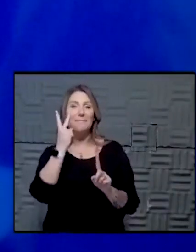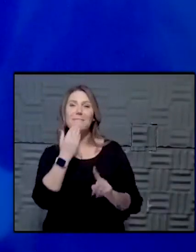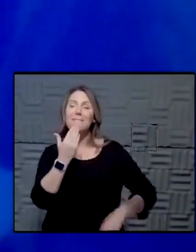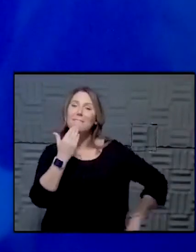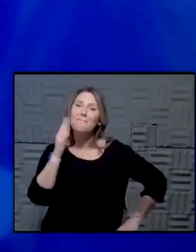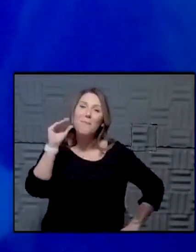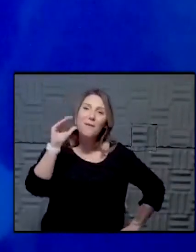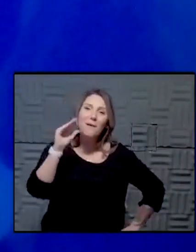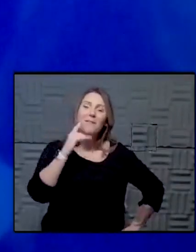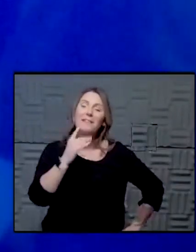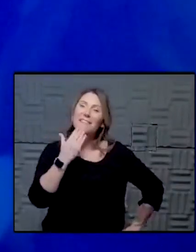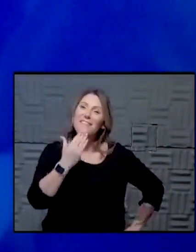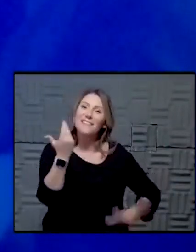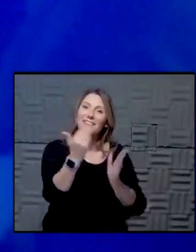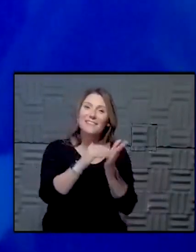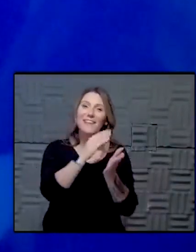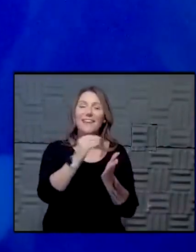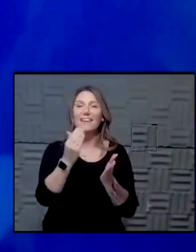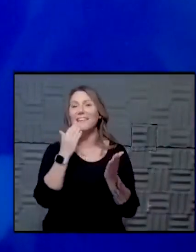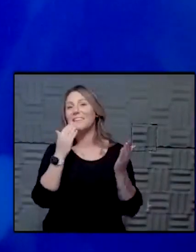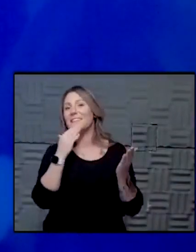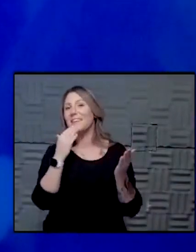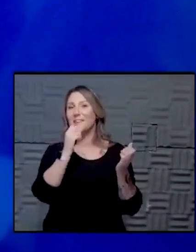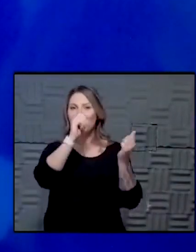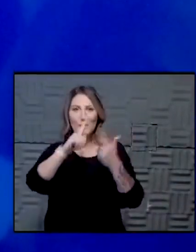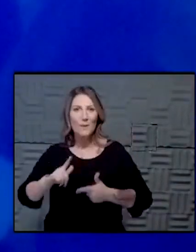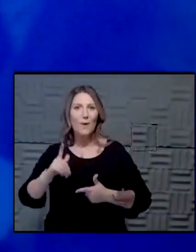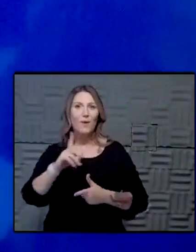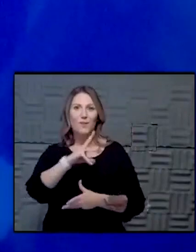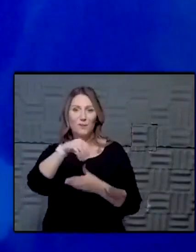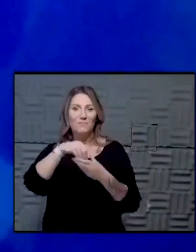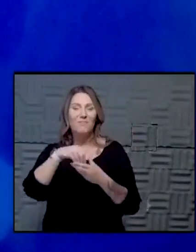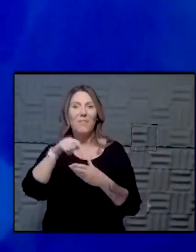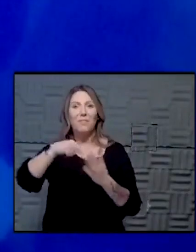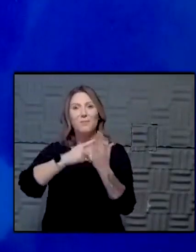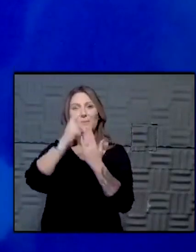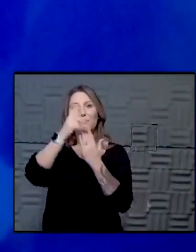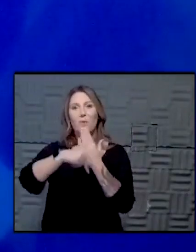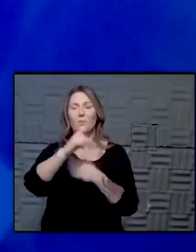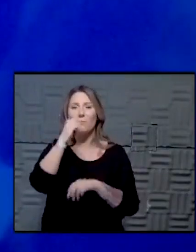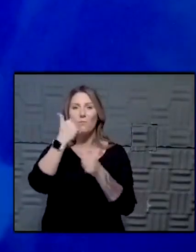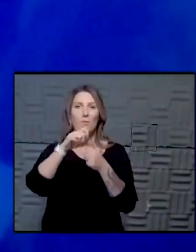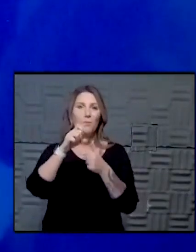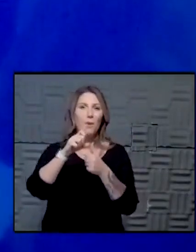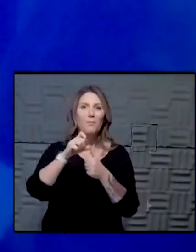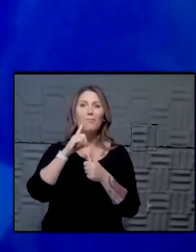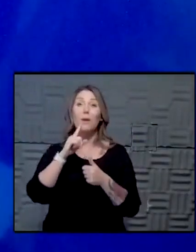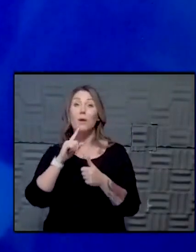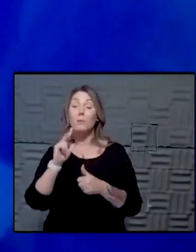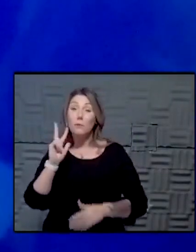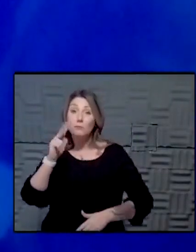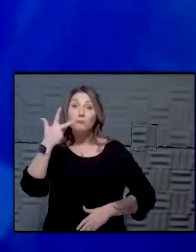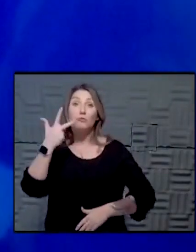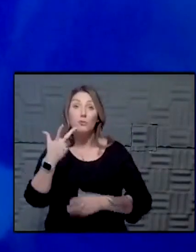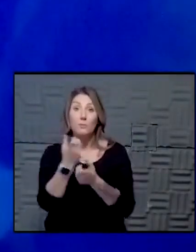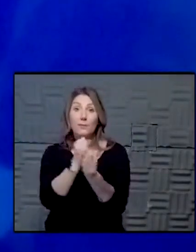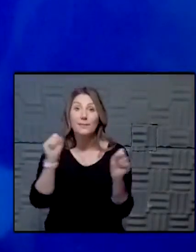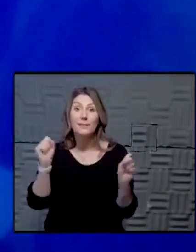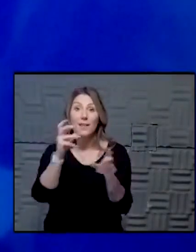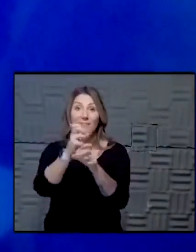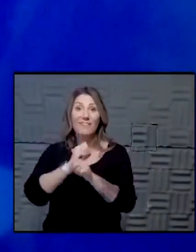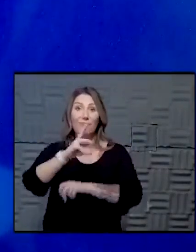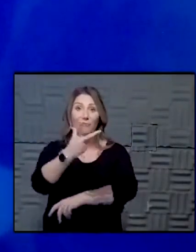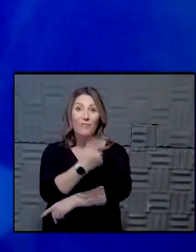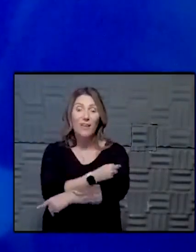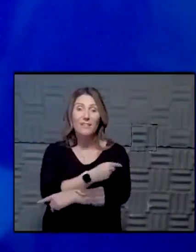again to these great folks, and we want to say thanks to all of you for being a part of this program. And remember, be triple safe. Get your